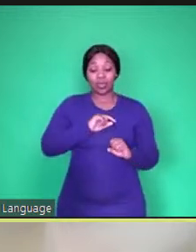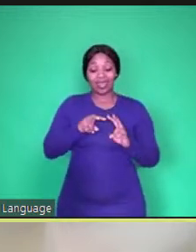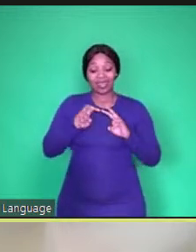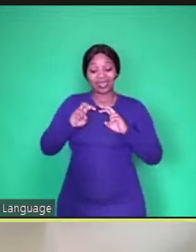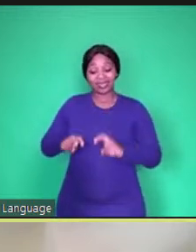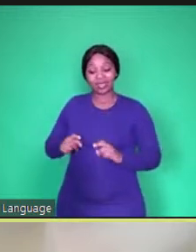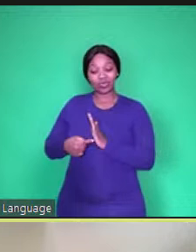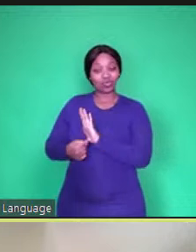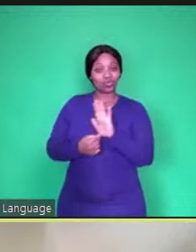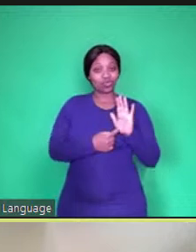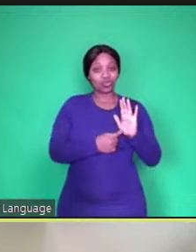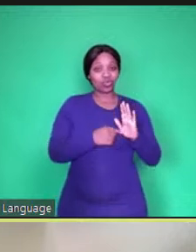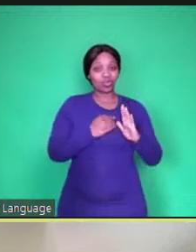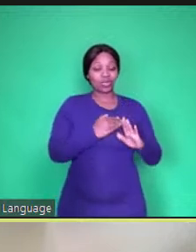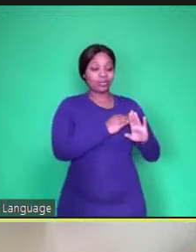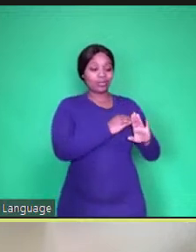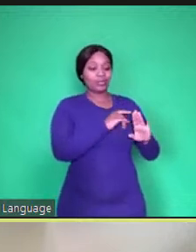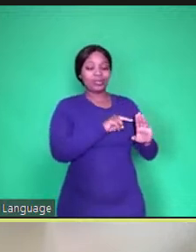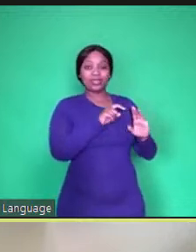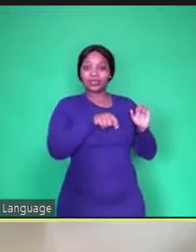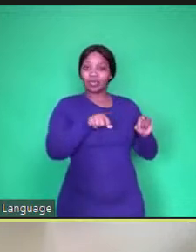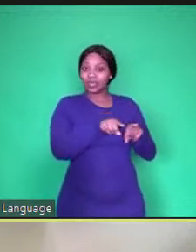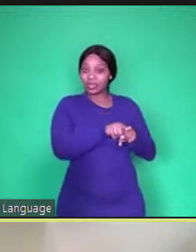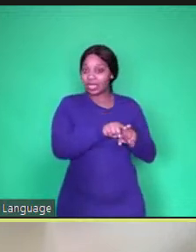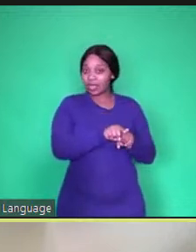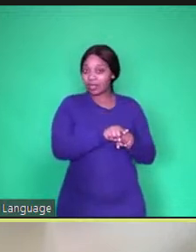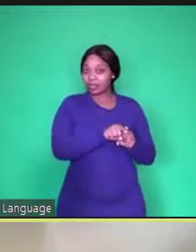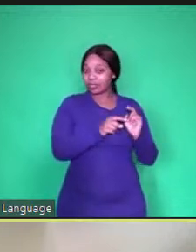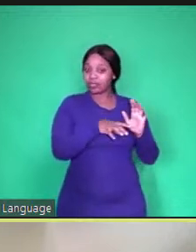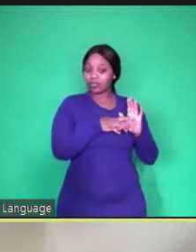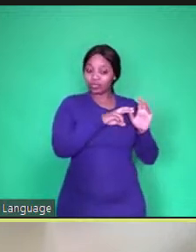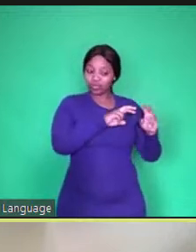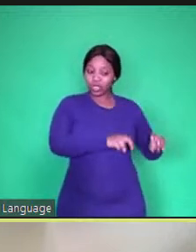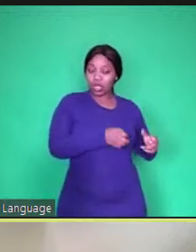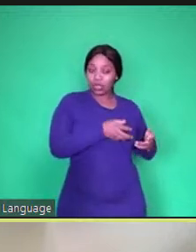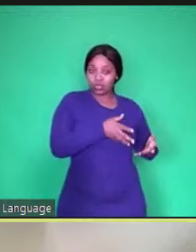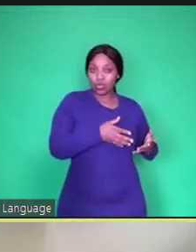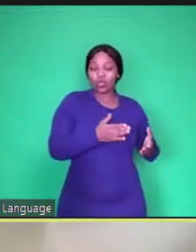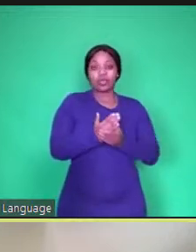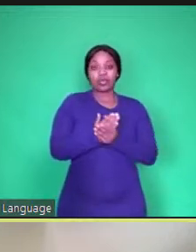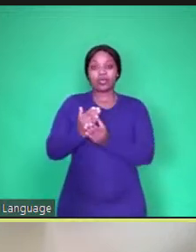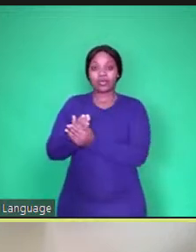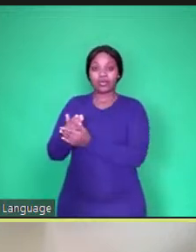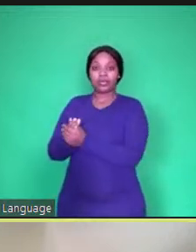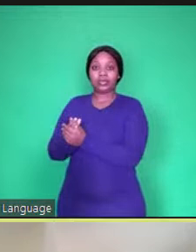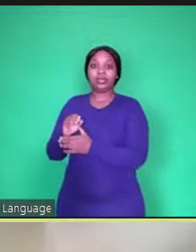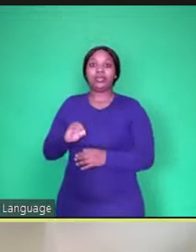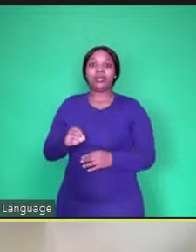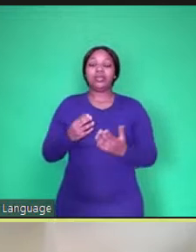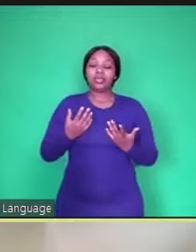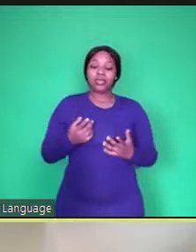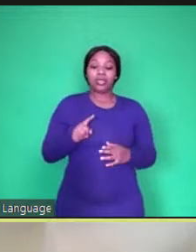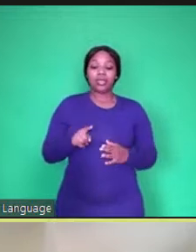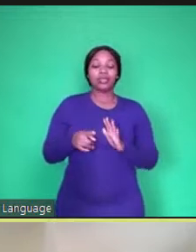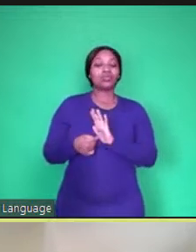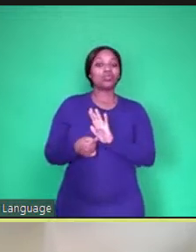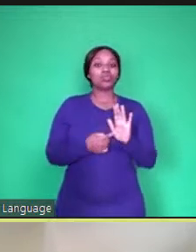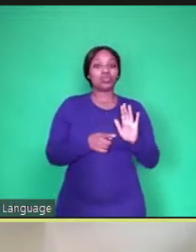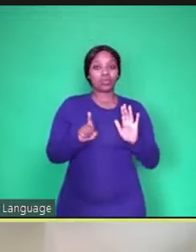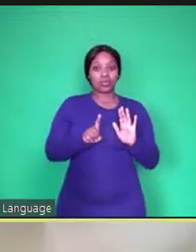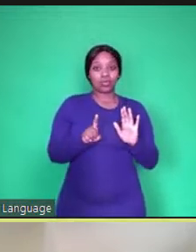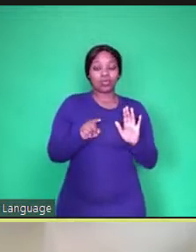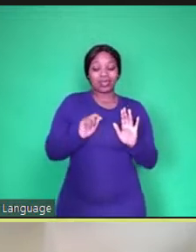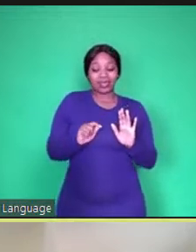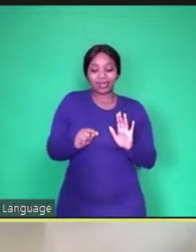for such kind of studies is quite poor in some cases. So like in our case, retention rate is good so far since we